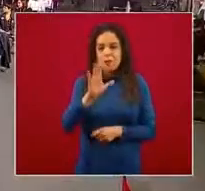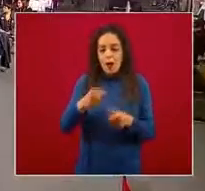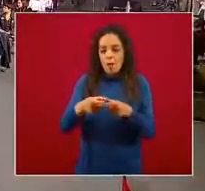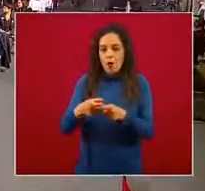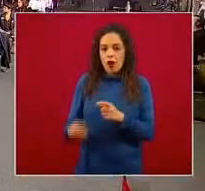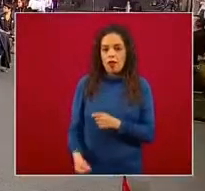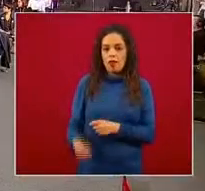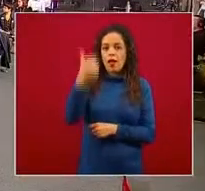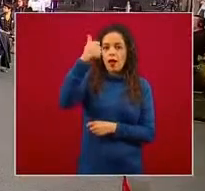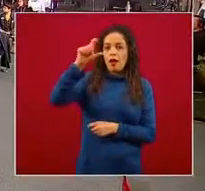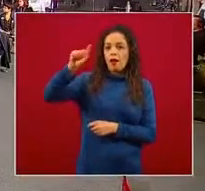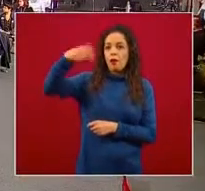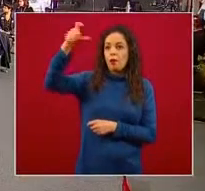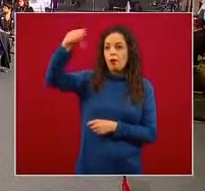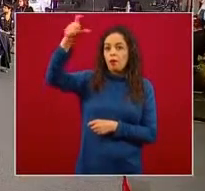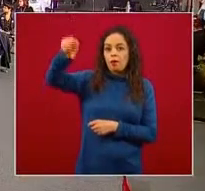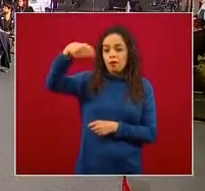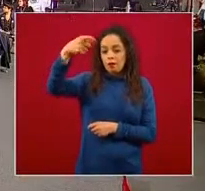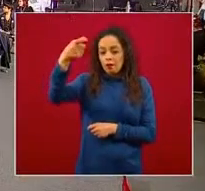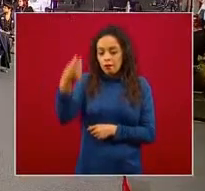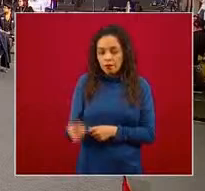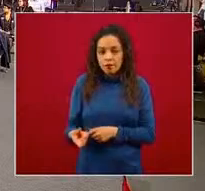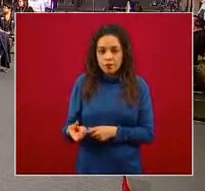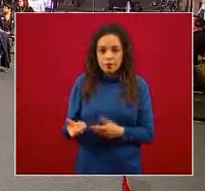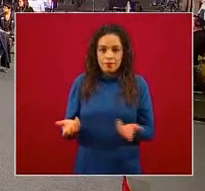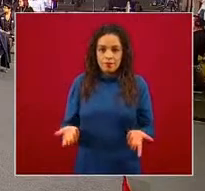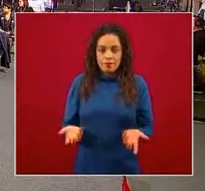If you toss a coin and